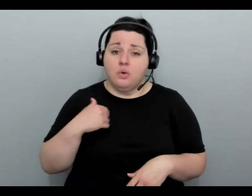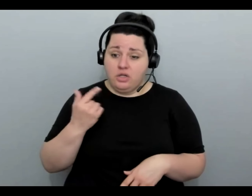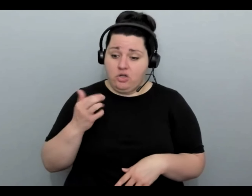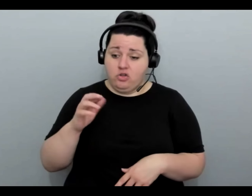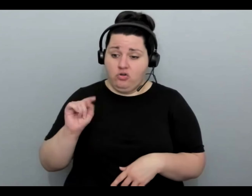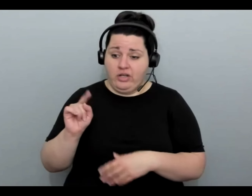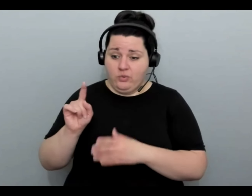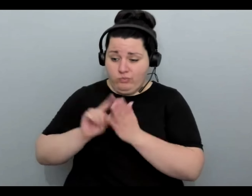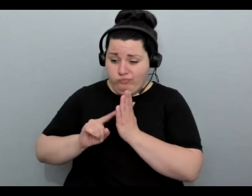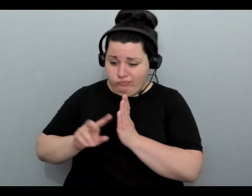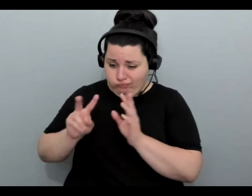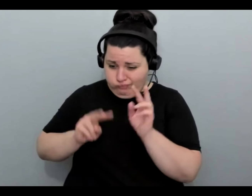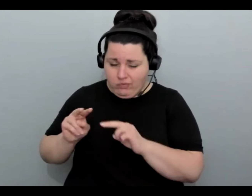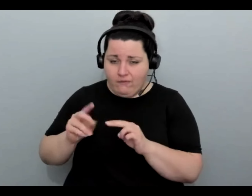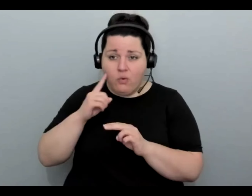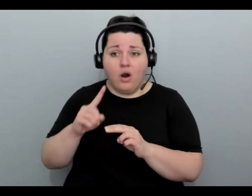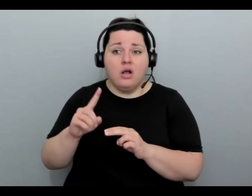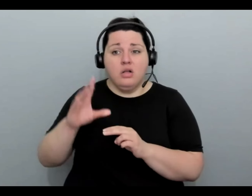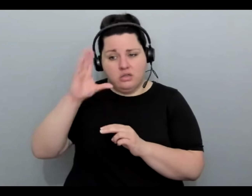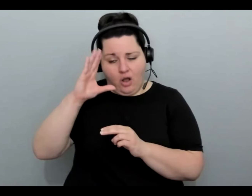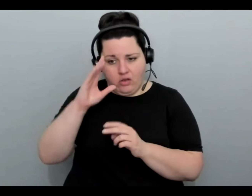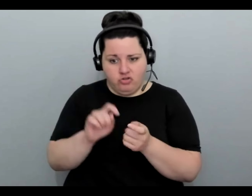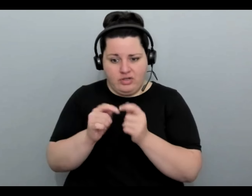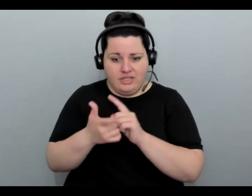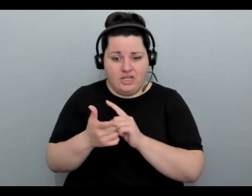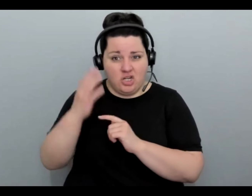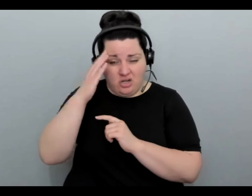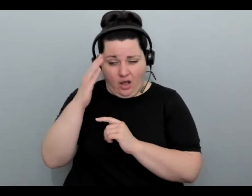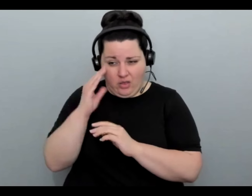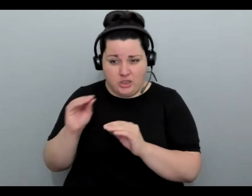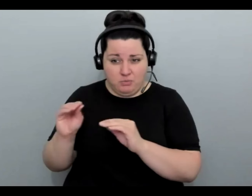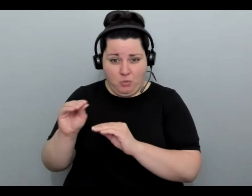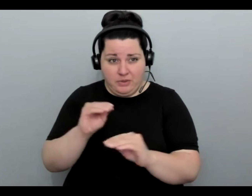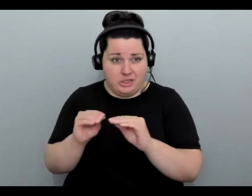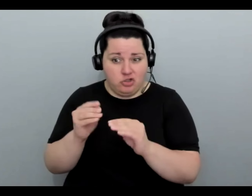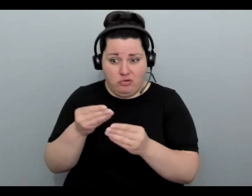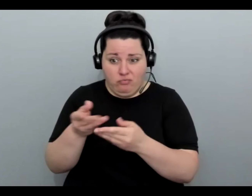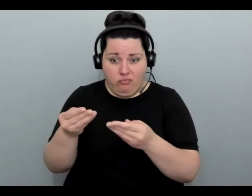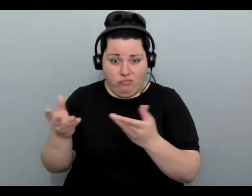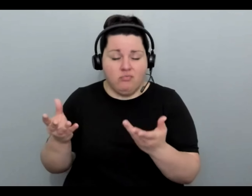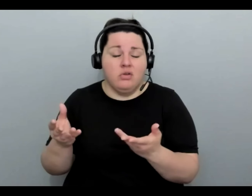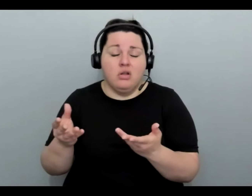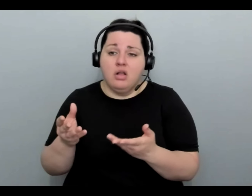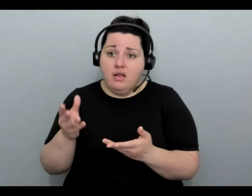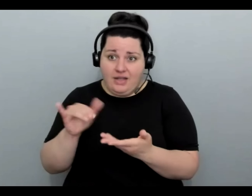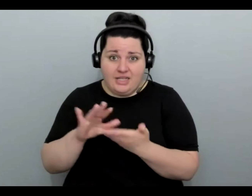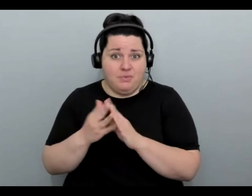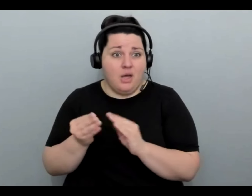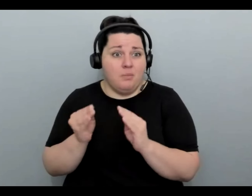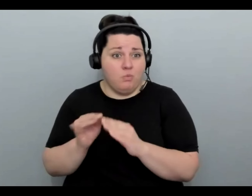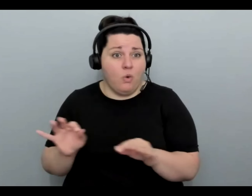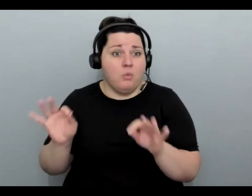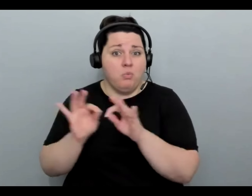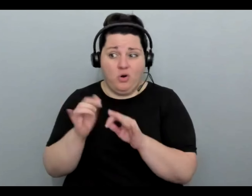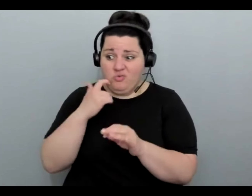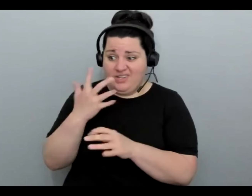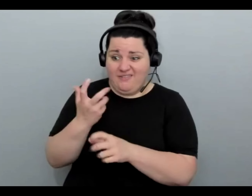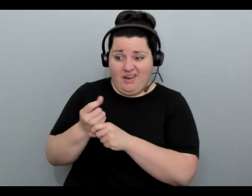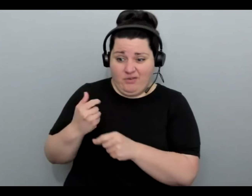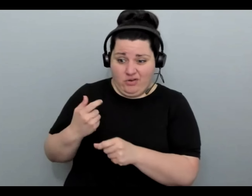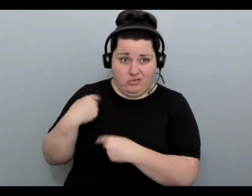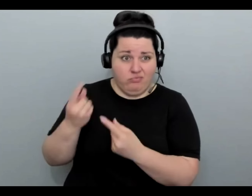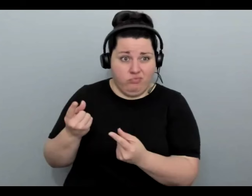the knowledge translation and knowledge mobilization section. And it is, over the past 5 years, become increasingly important that not